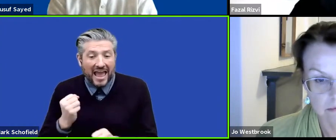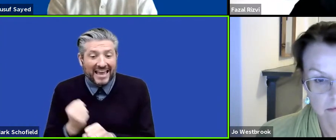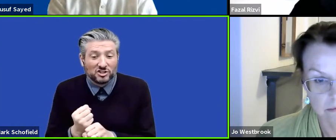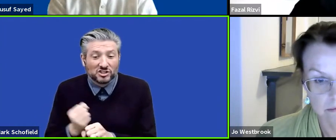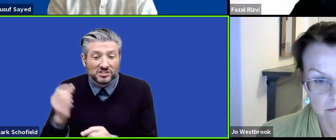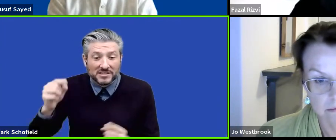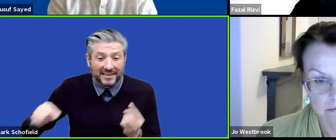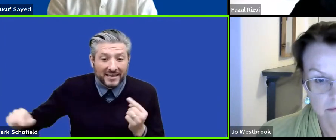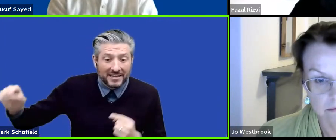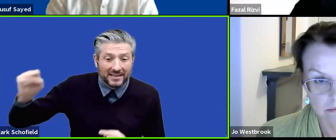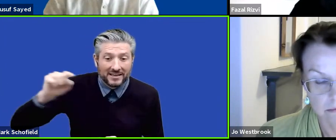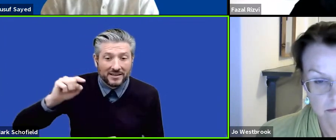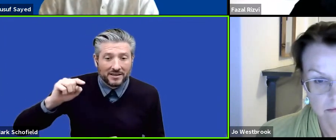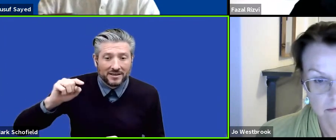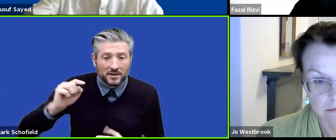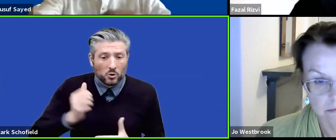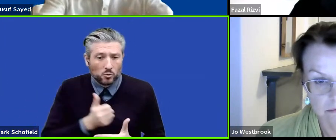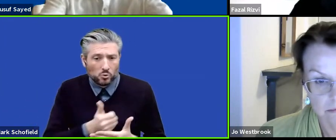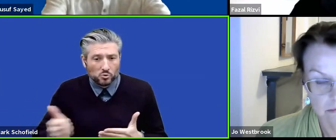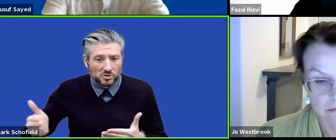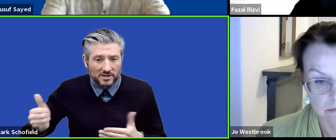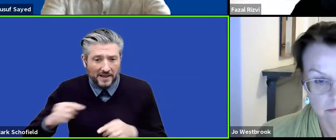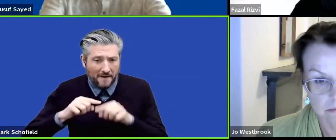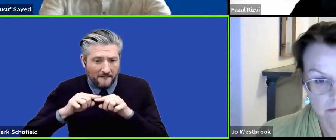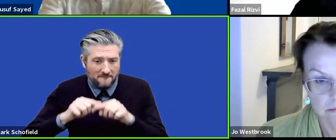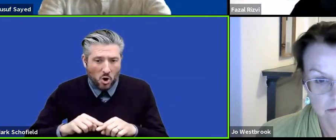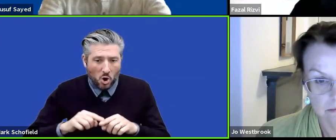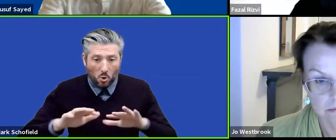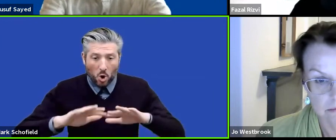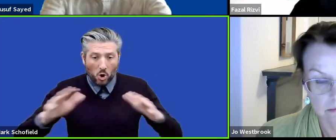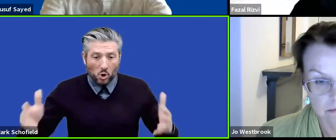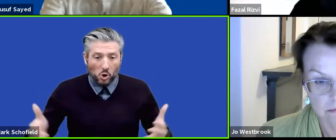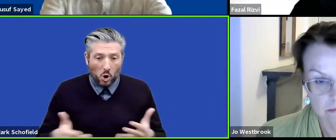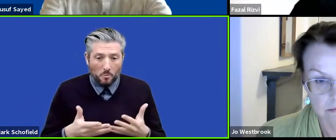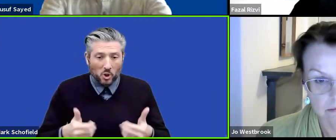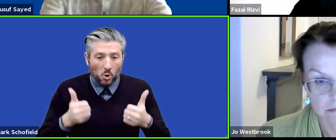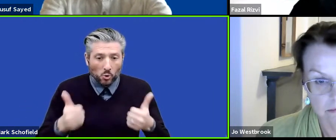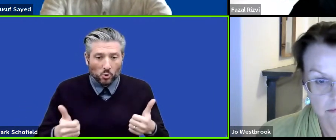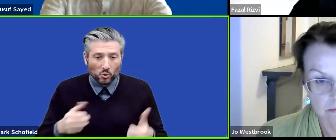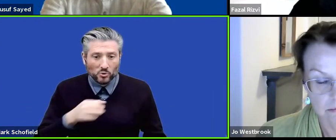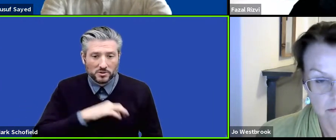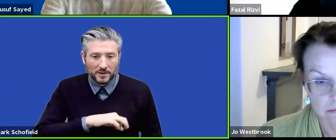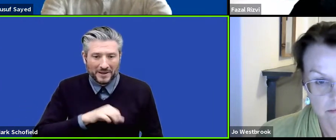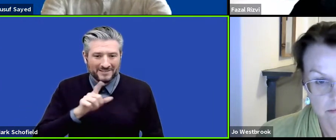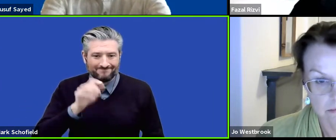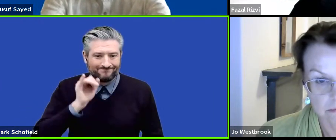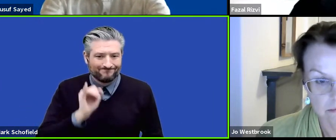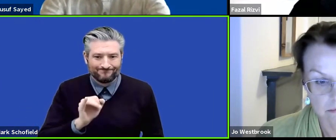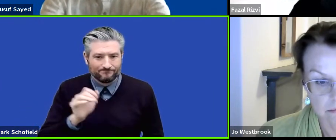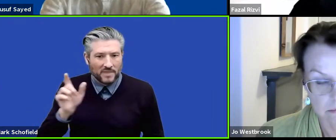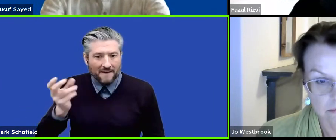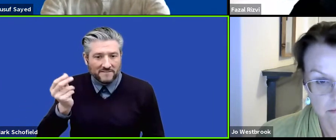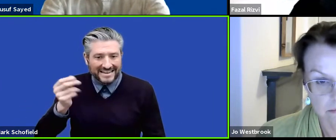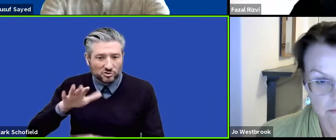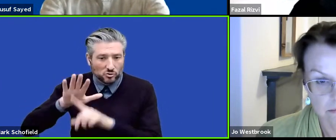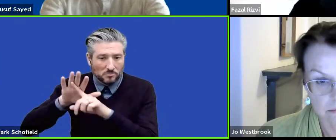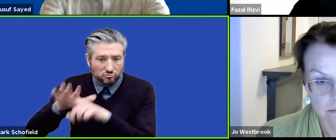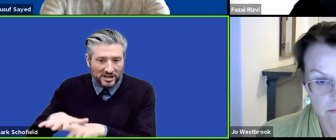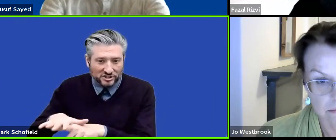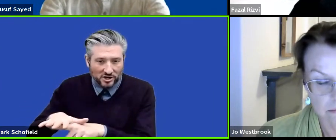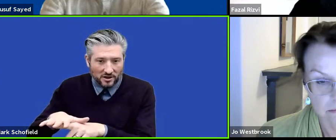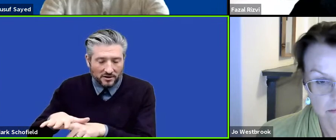good, been giving aid, as they themselves are put under financial pressures, they may not have the